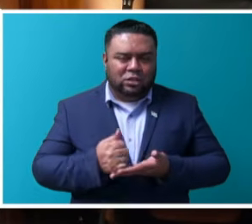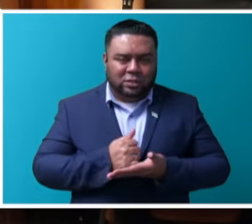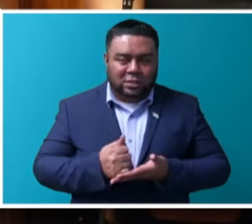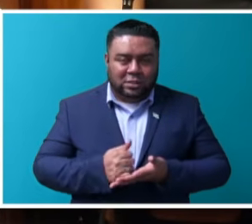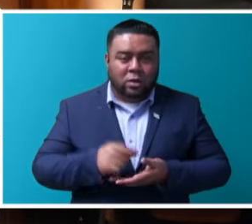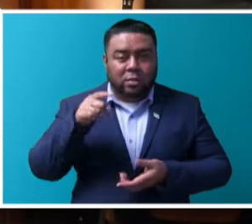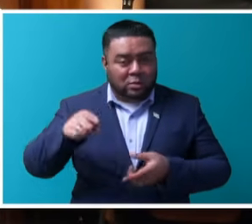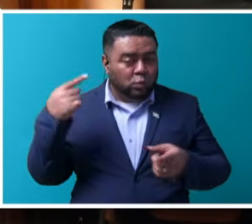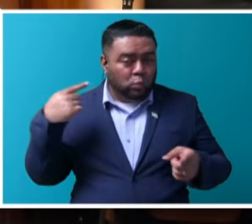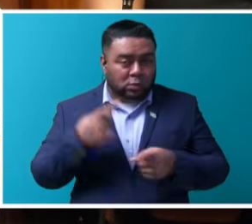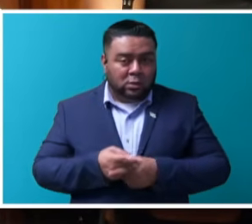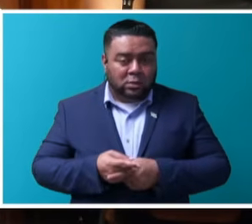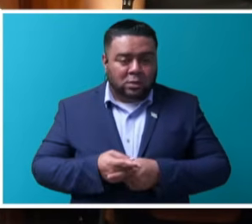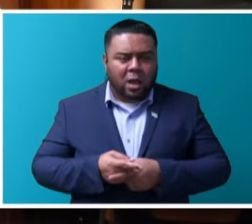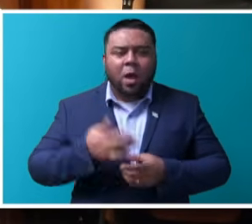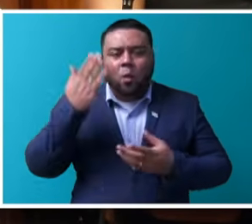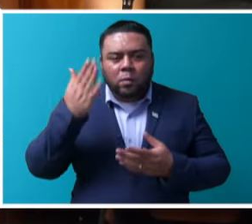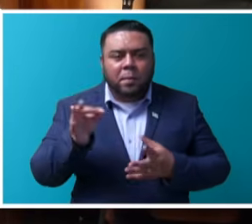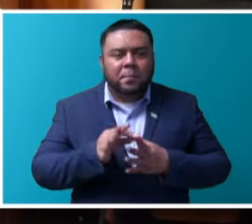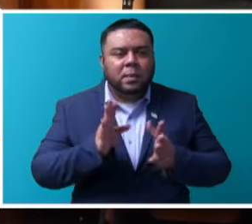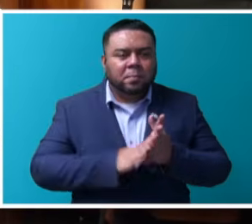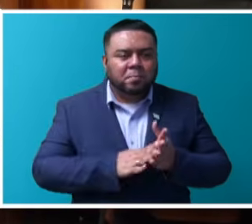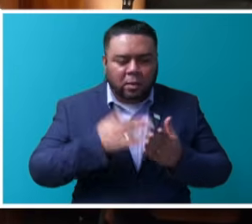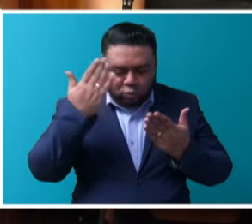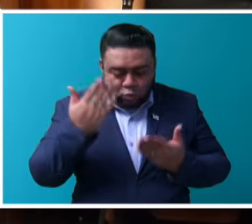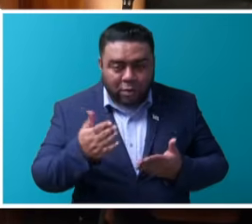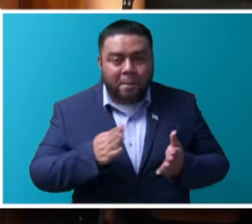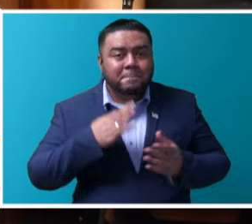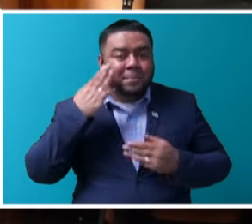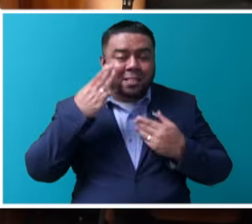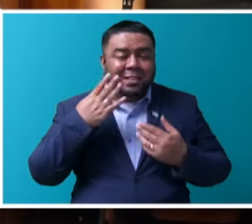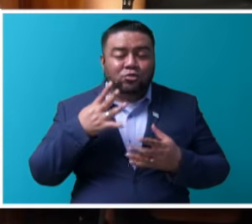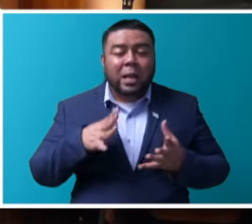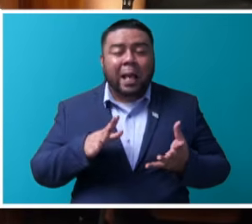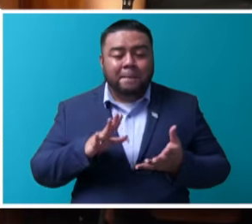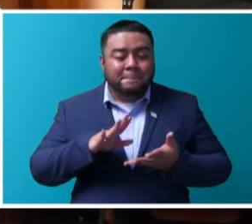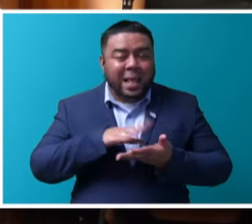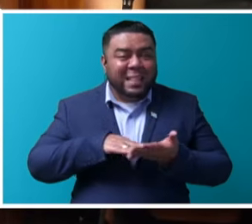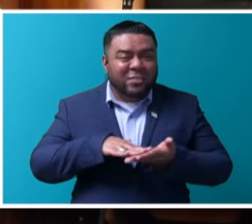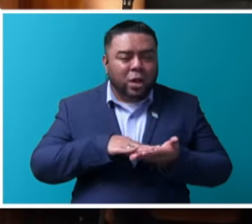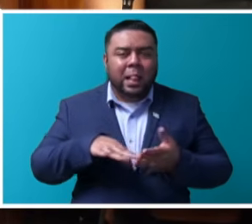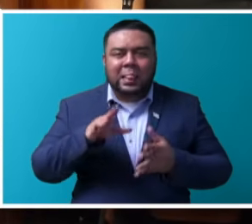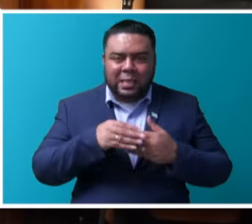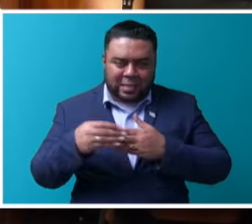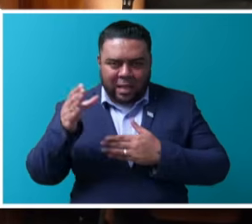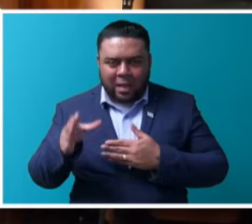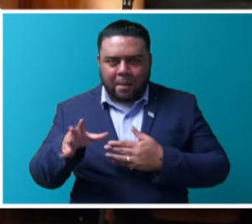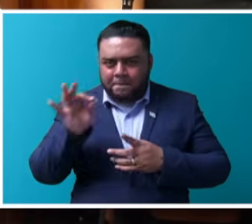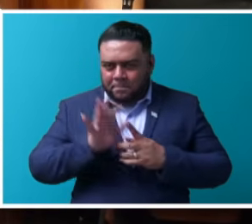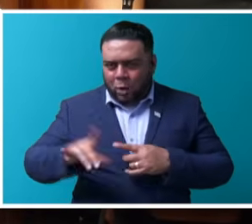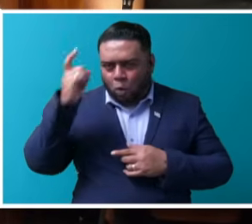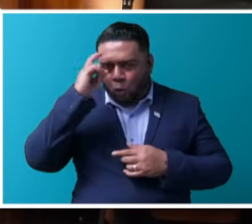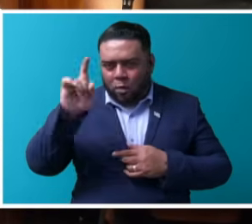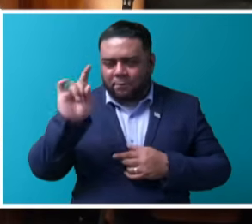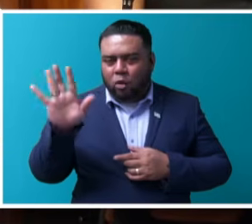this week, our Honorable Prime Minister joined the Melanesian leaders and our Pacific Island states in calling for fundamental changes